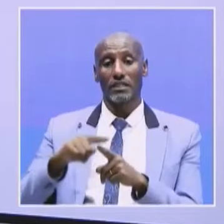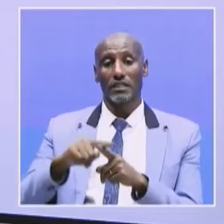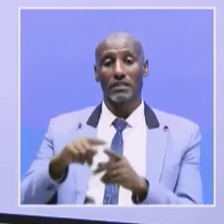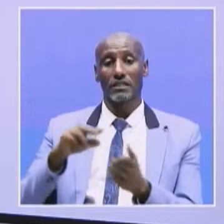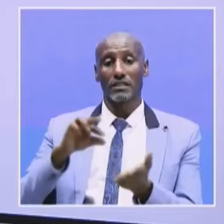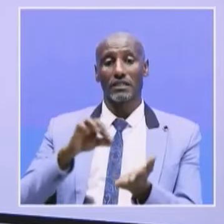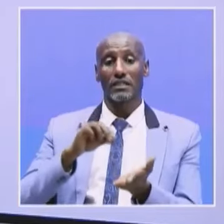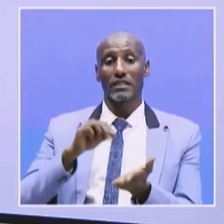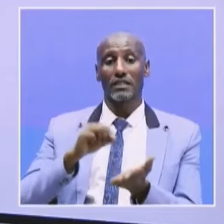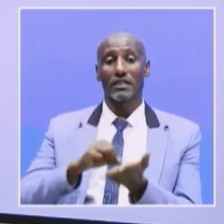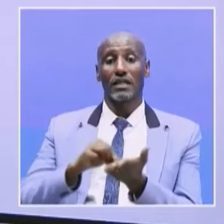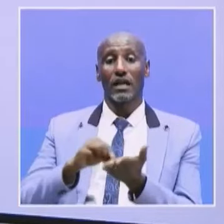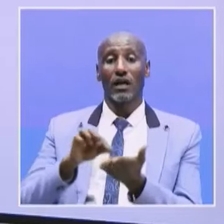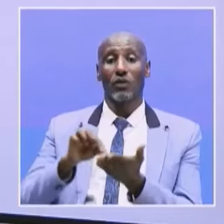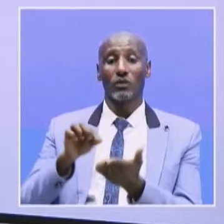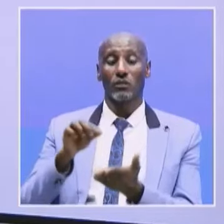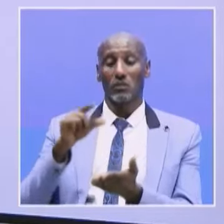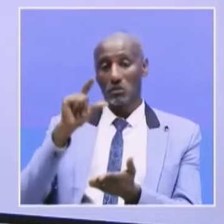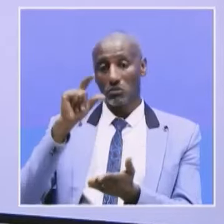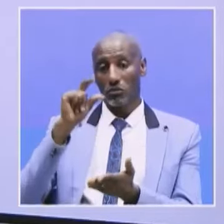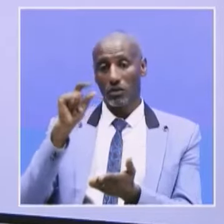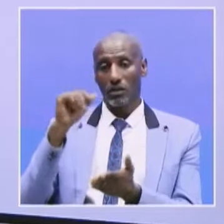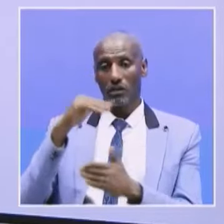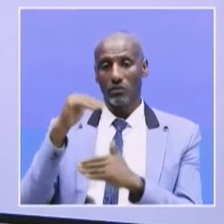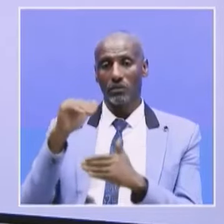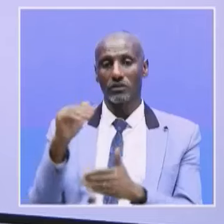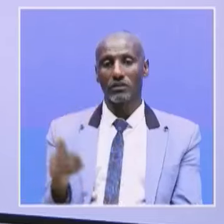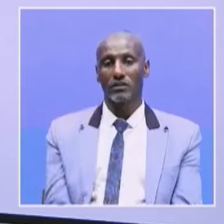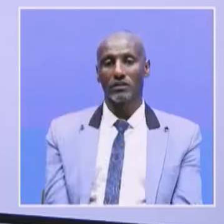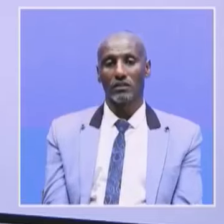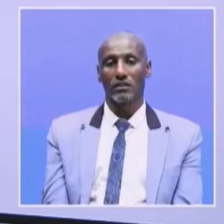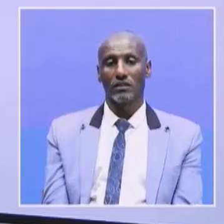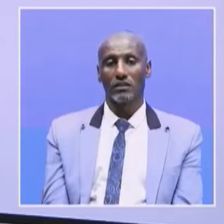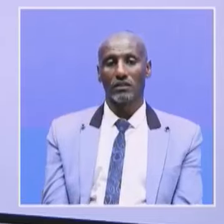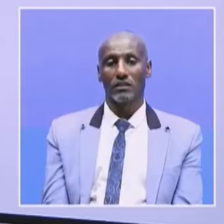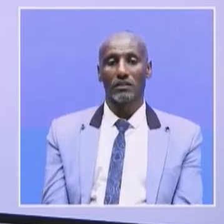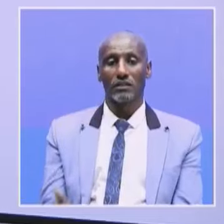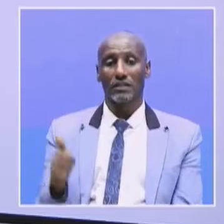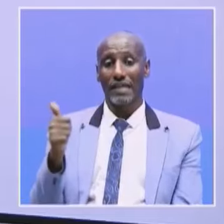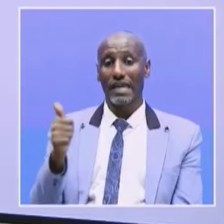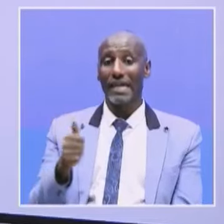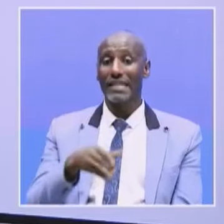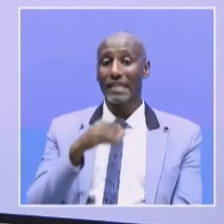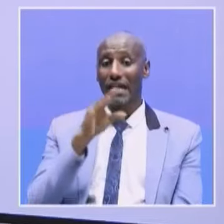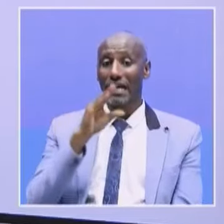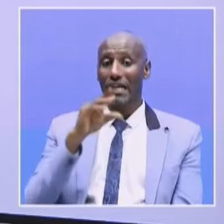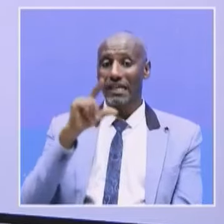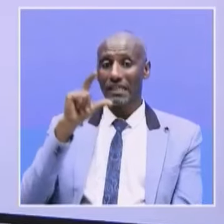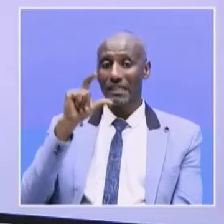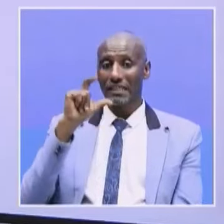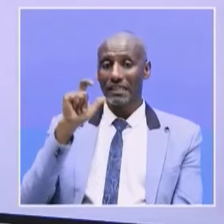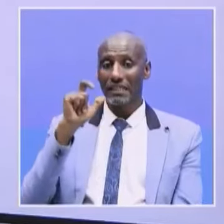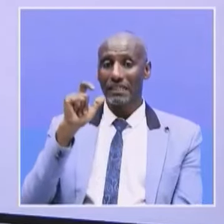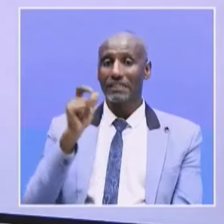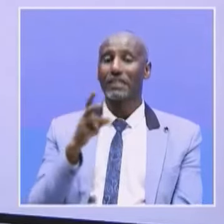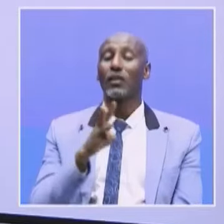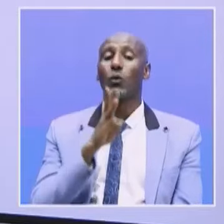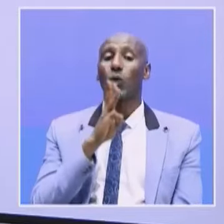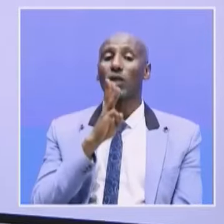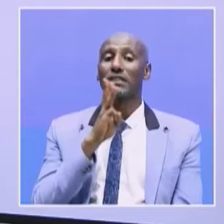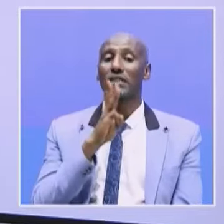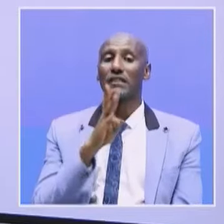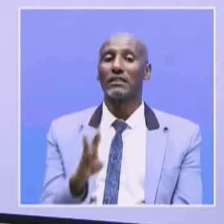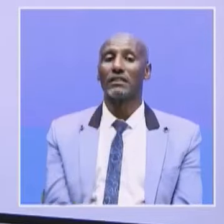countable noun, but small amount of. Yes. He drank a little water after the game. Water is